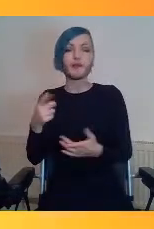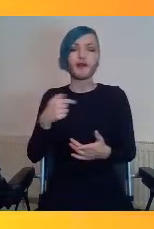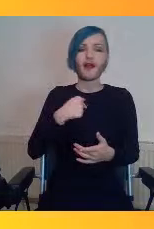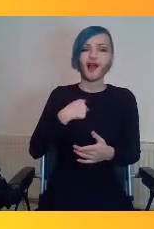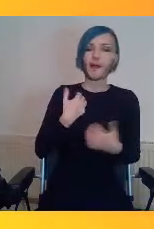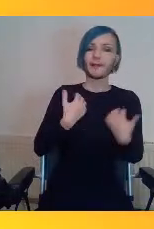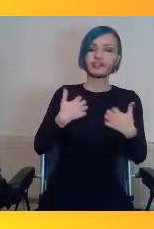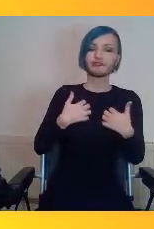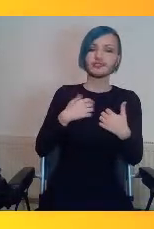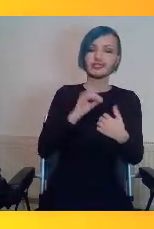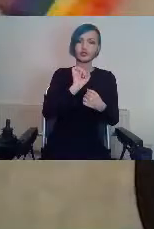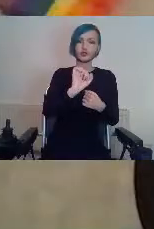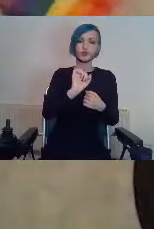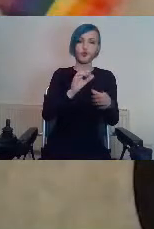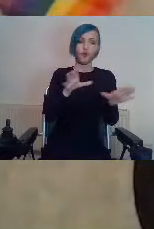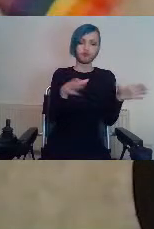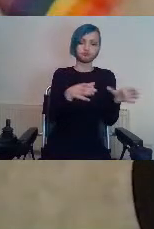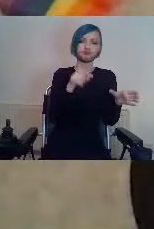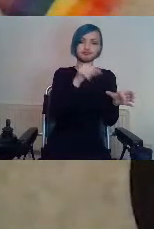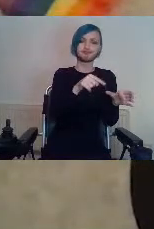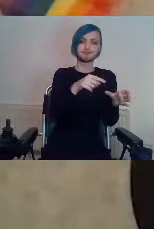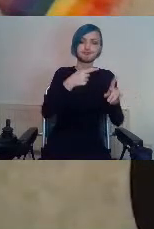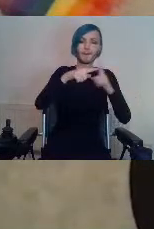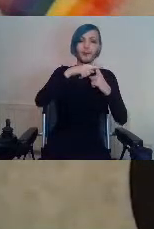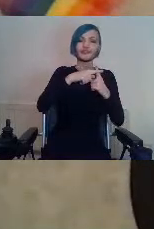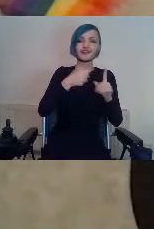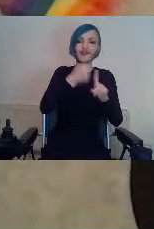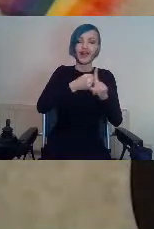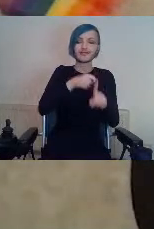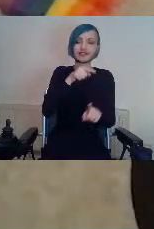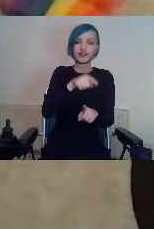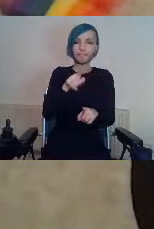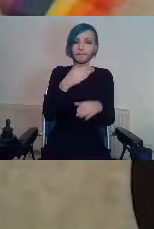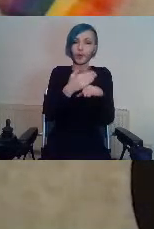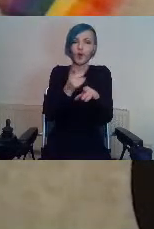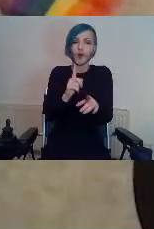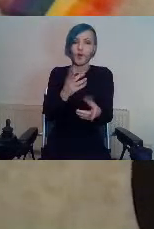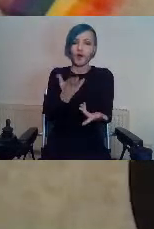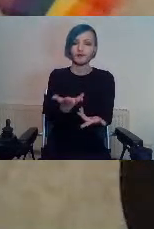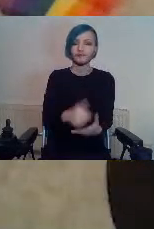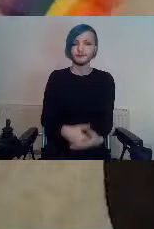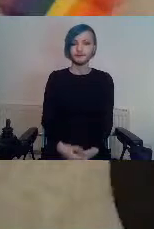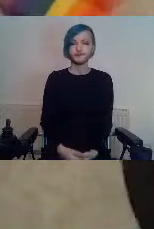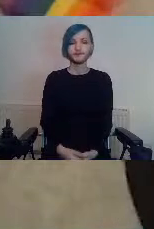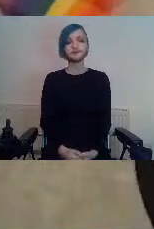like, what is the work that you're doing, like, to tackle this?